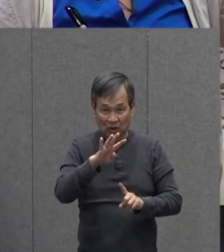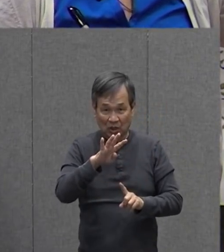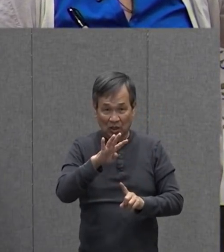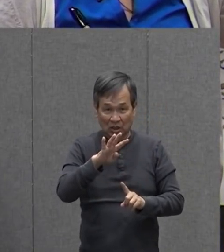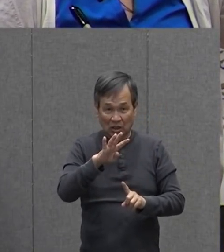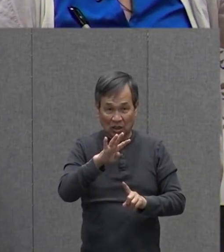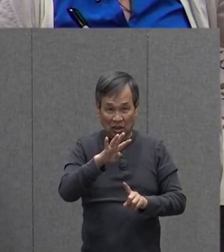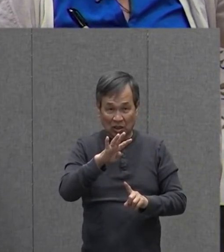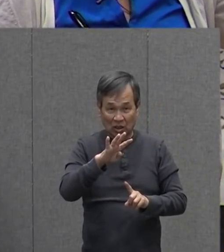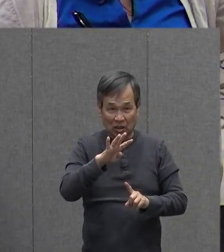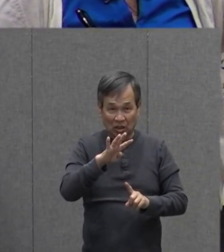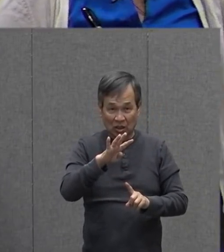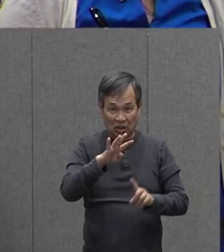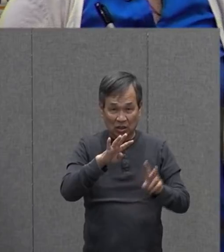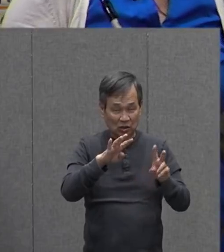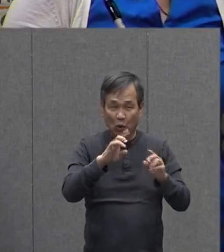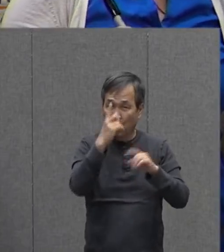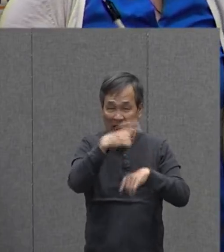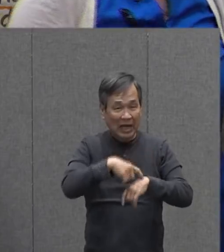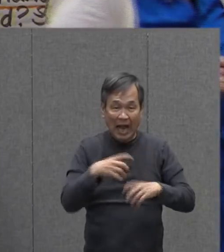So if you multiply